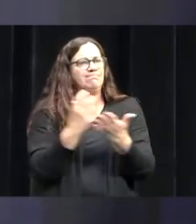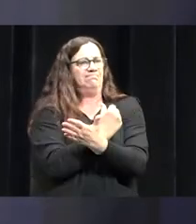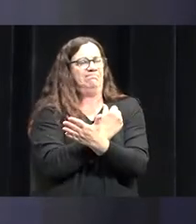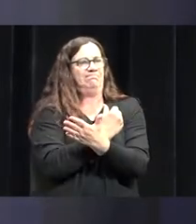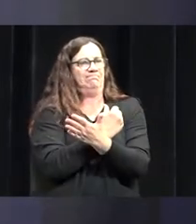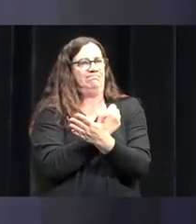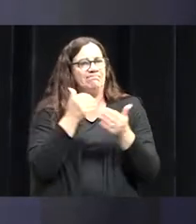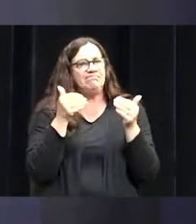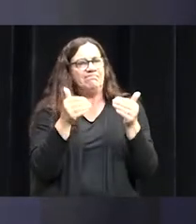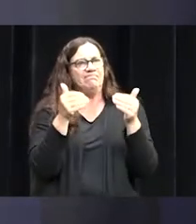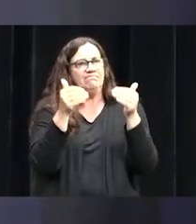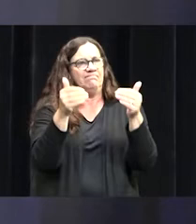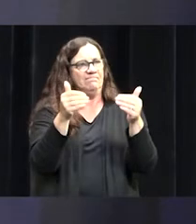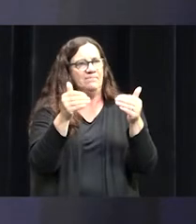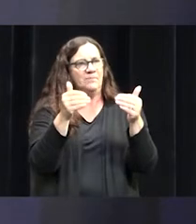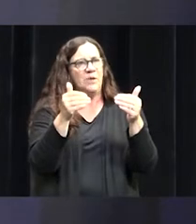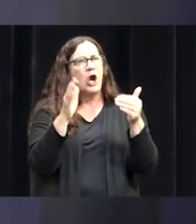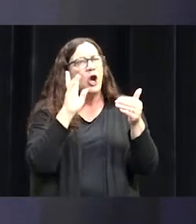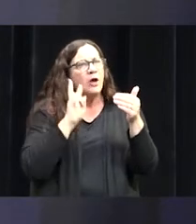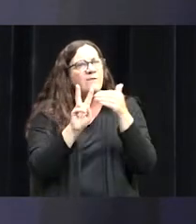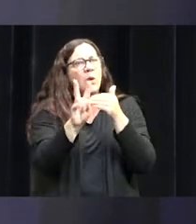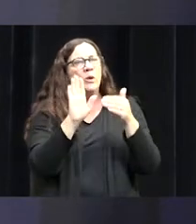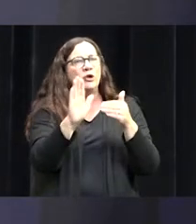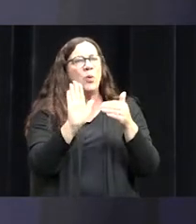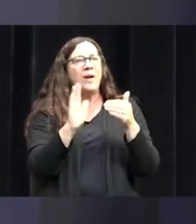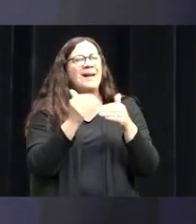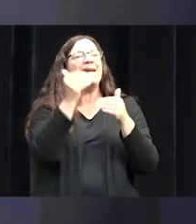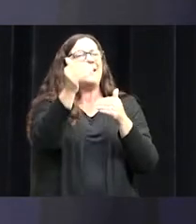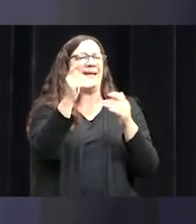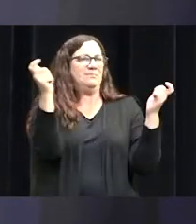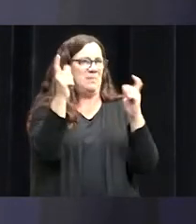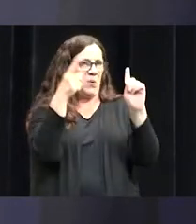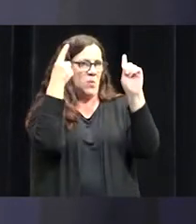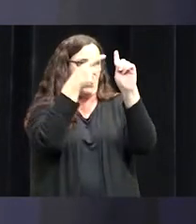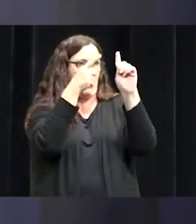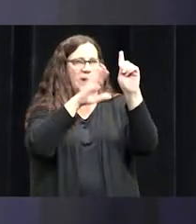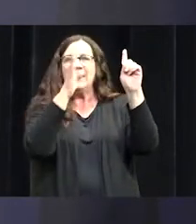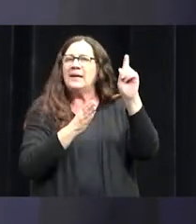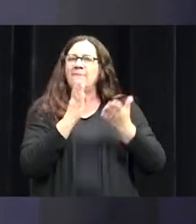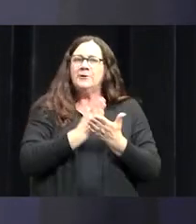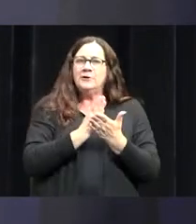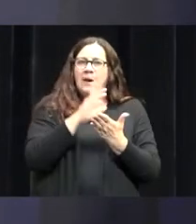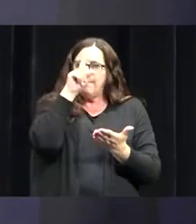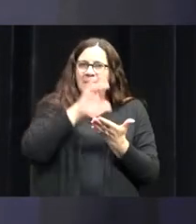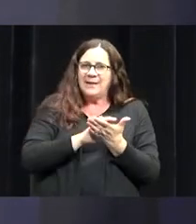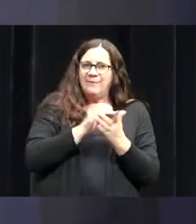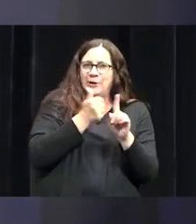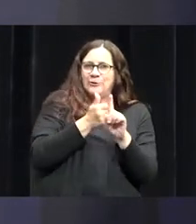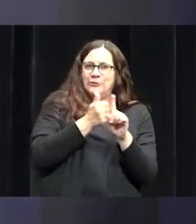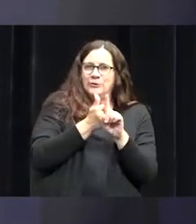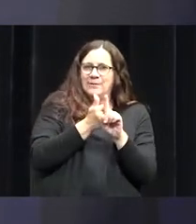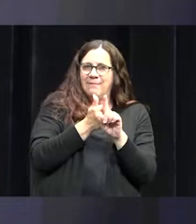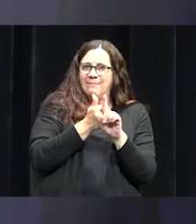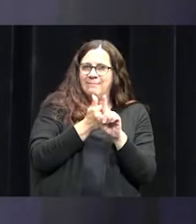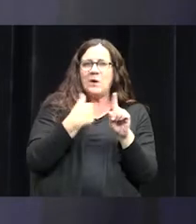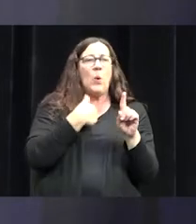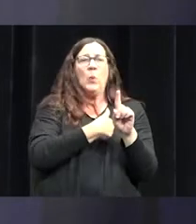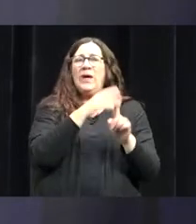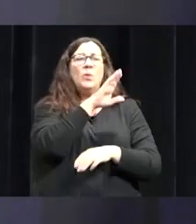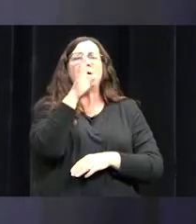goal and never stop believing in yourself because we will always believe in you